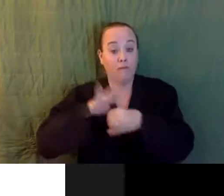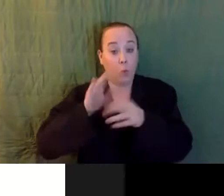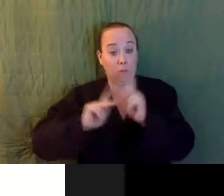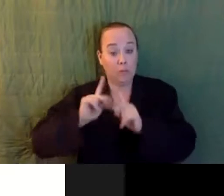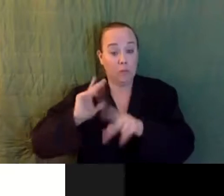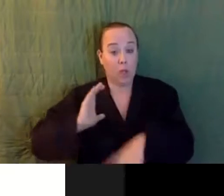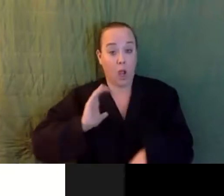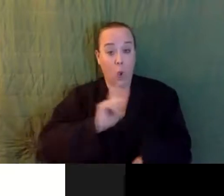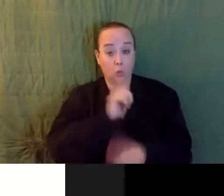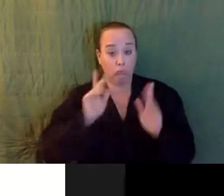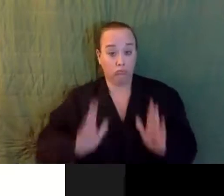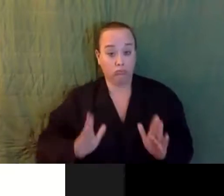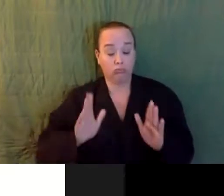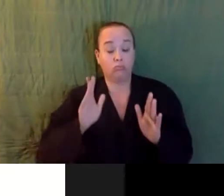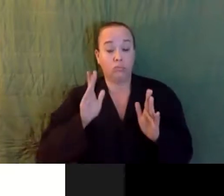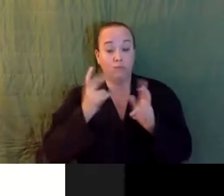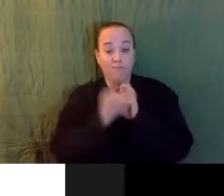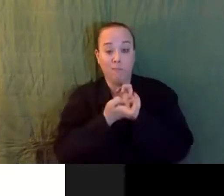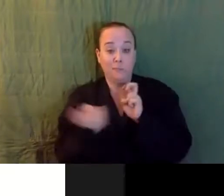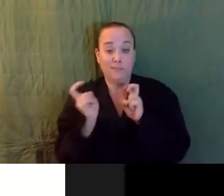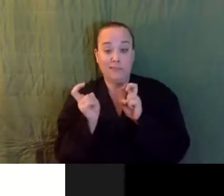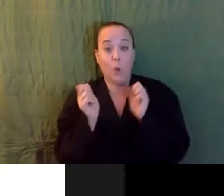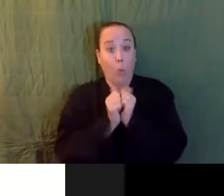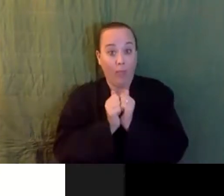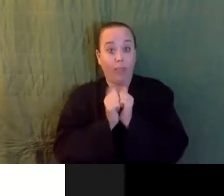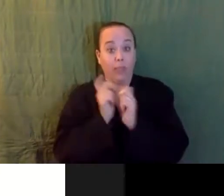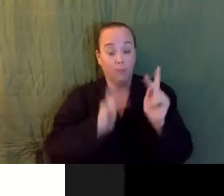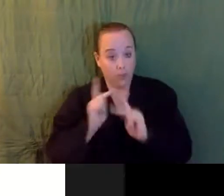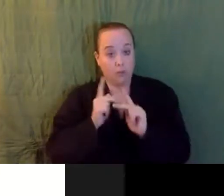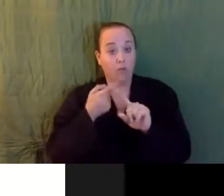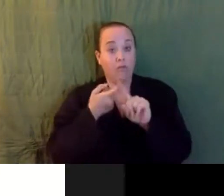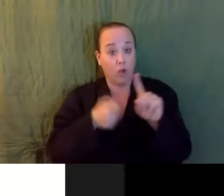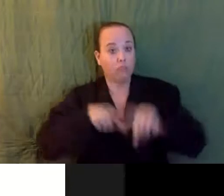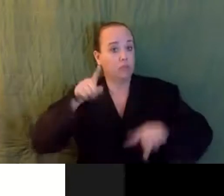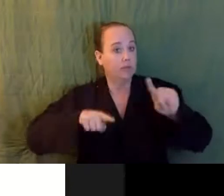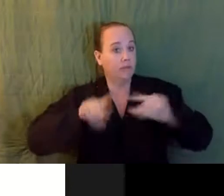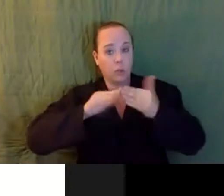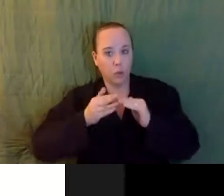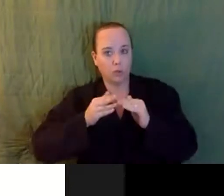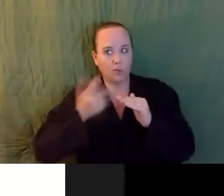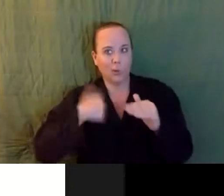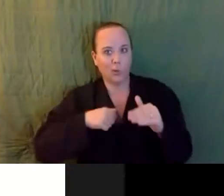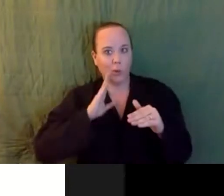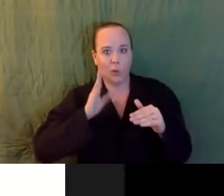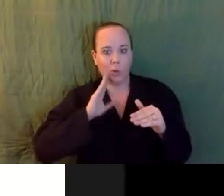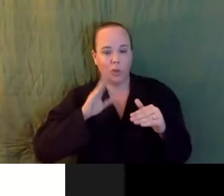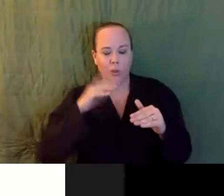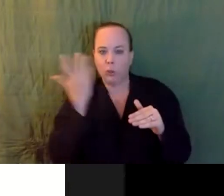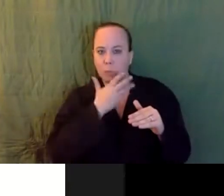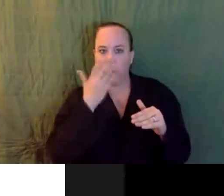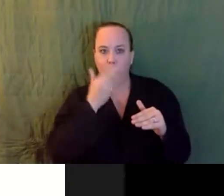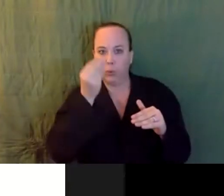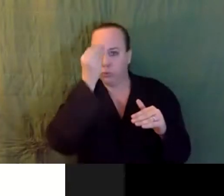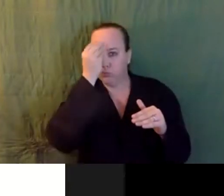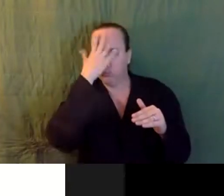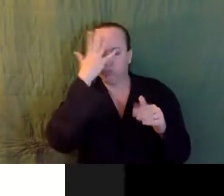took the time to sit with folks from various communities, we would probably